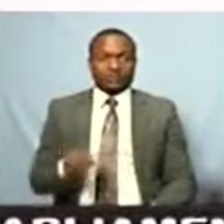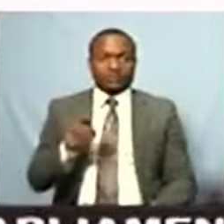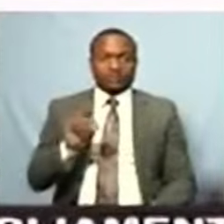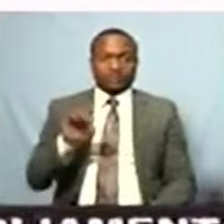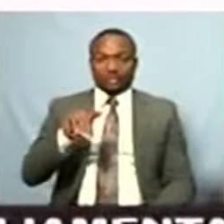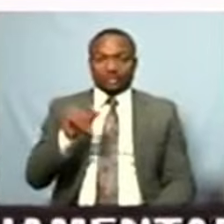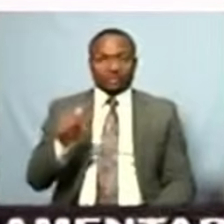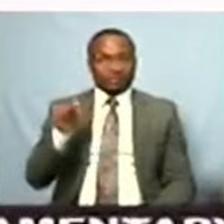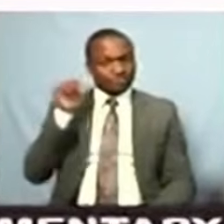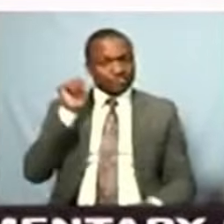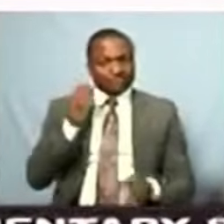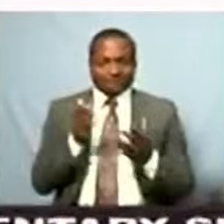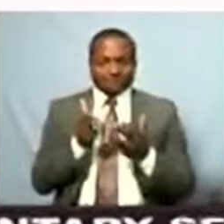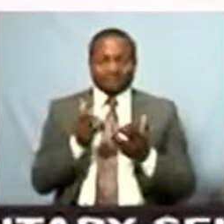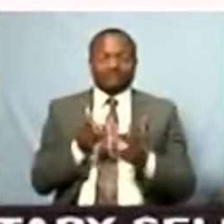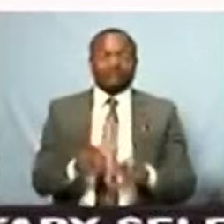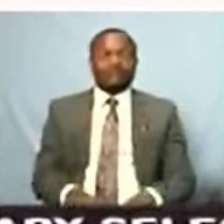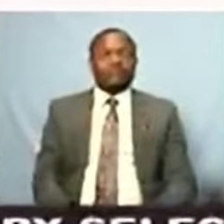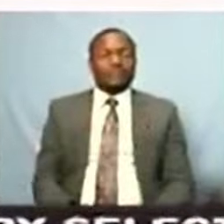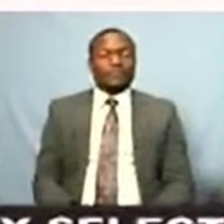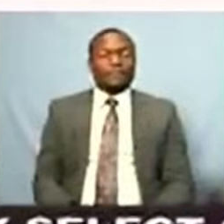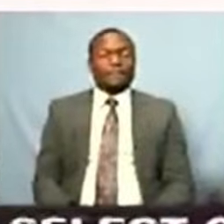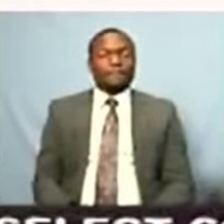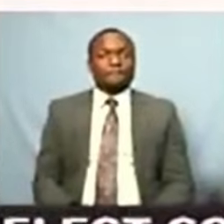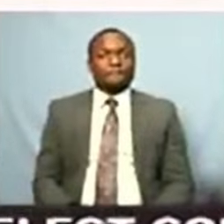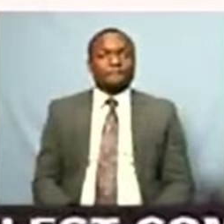not object to that. Then